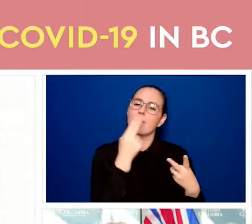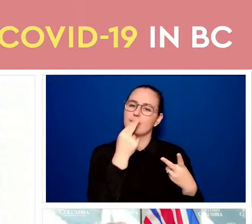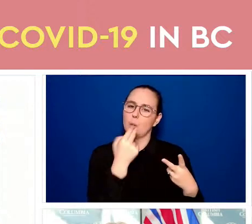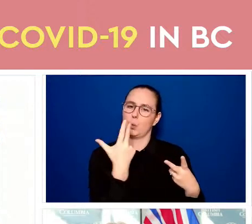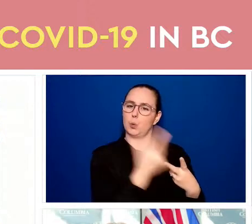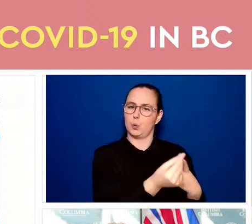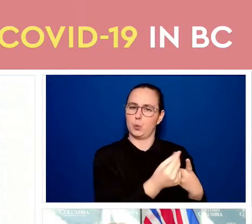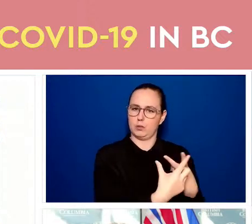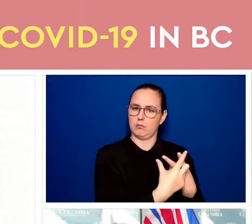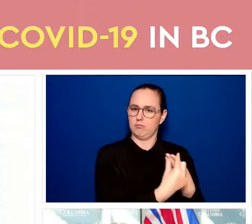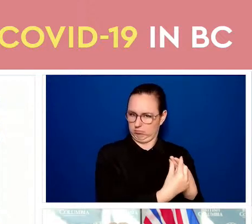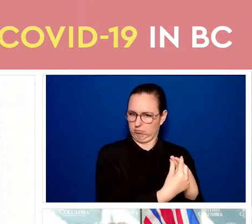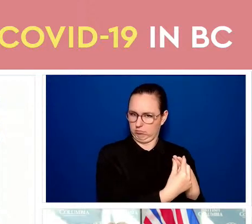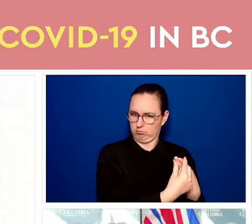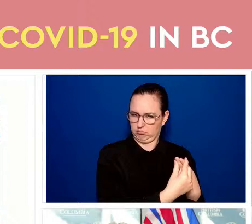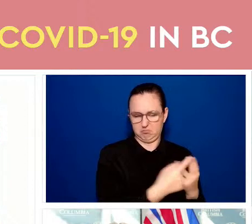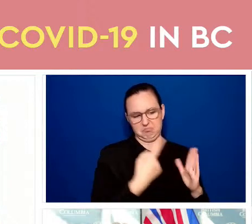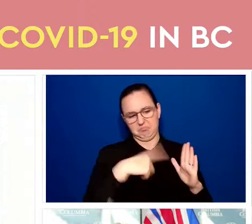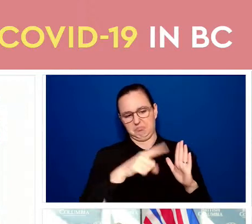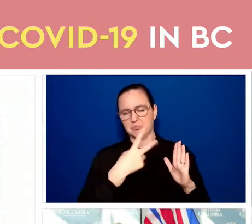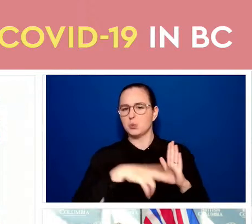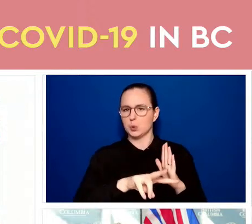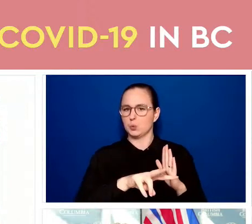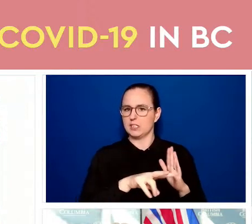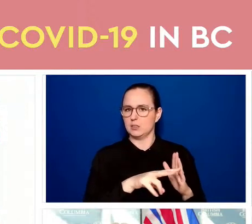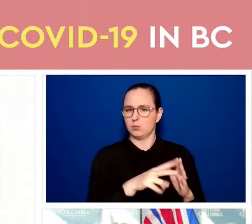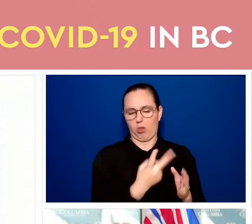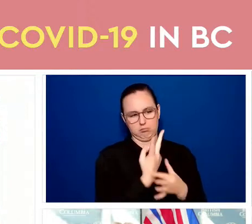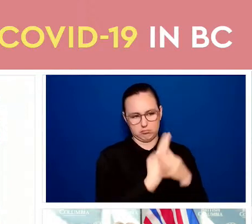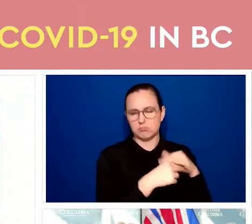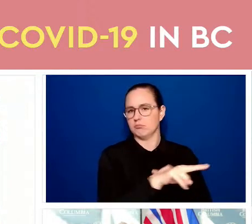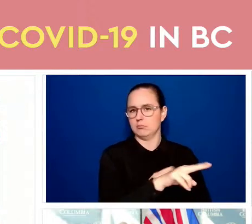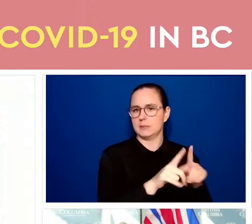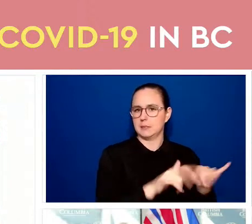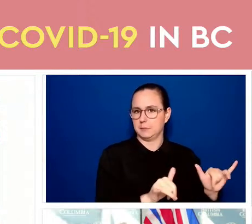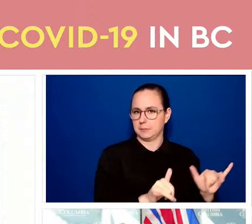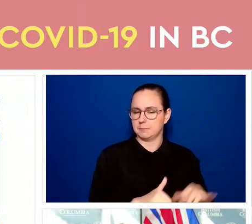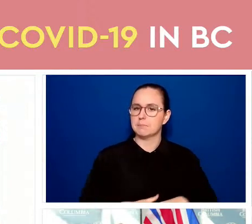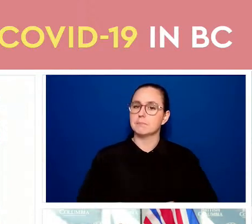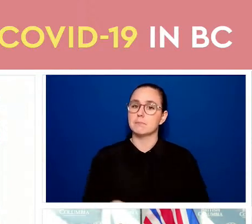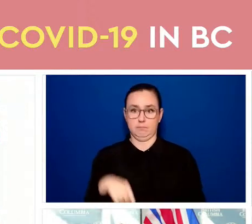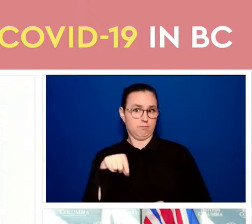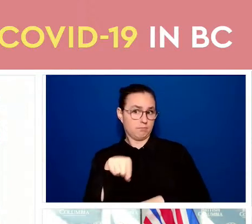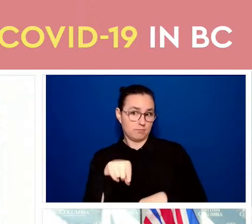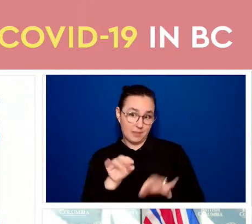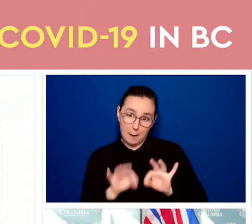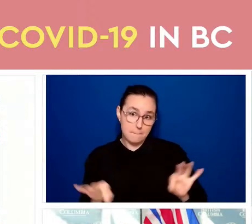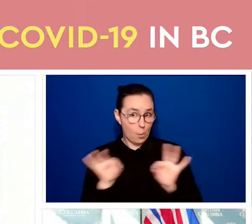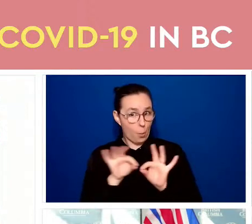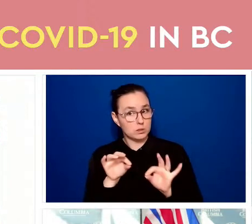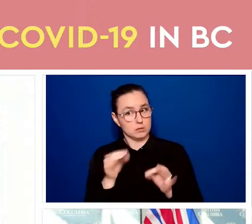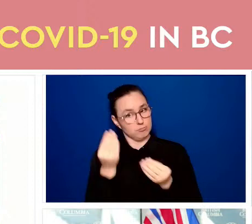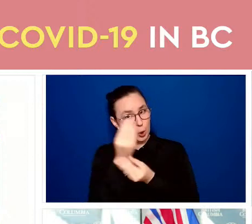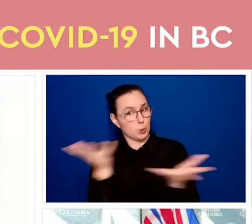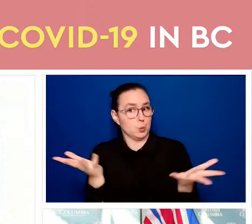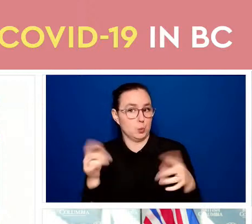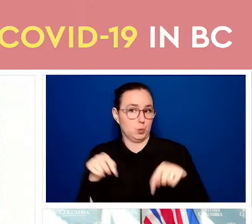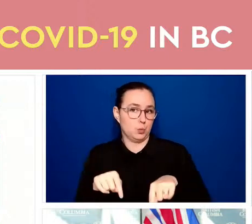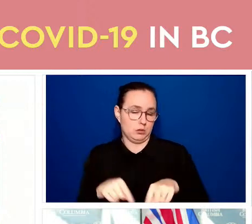care in the next week or two, starting in the next week or two. So I think that's important news for all of us.